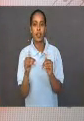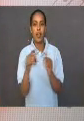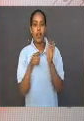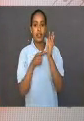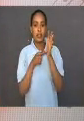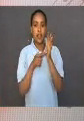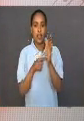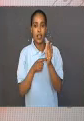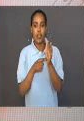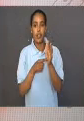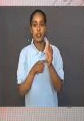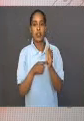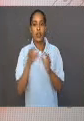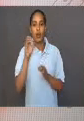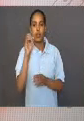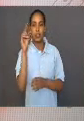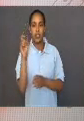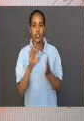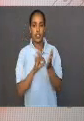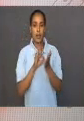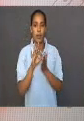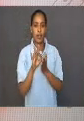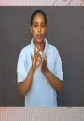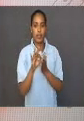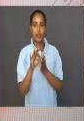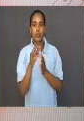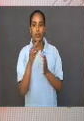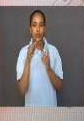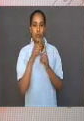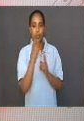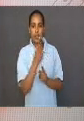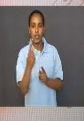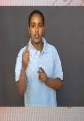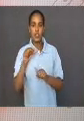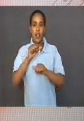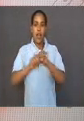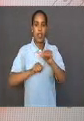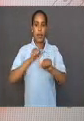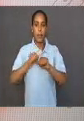assign oxidation numbers to each atom.